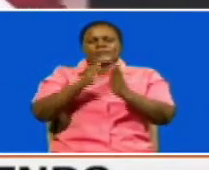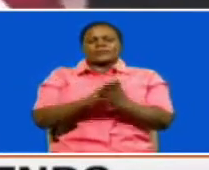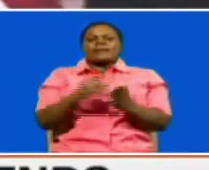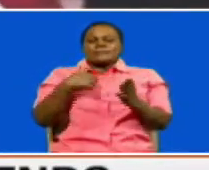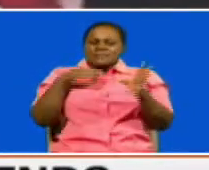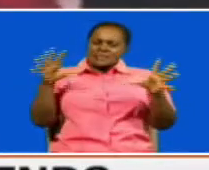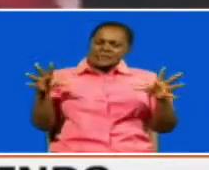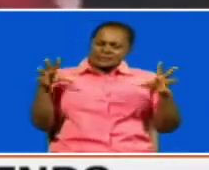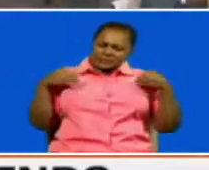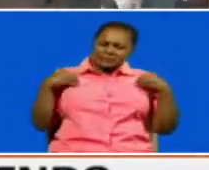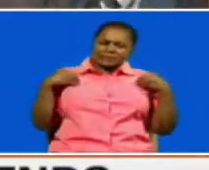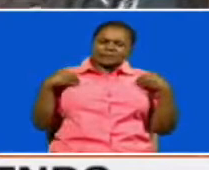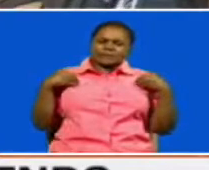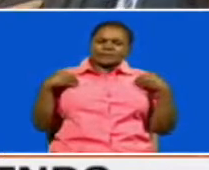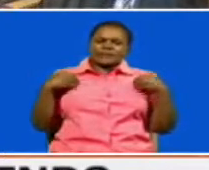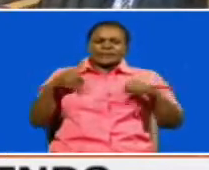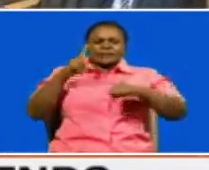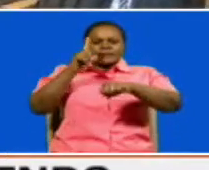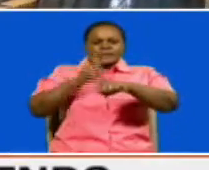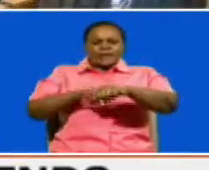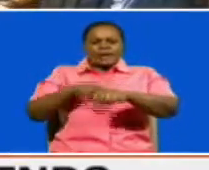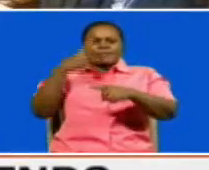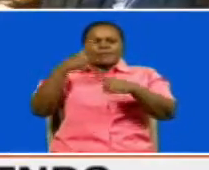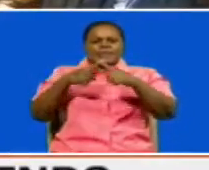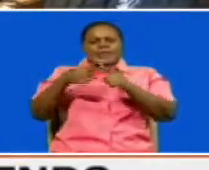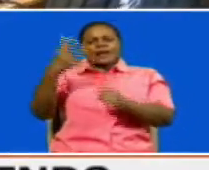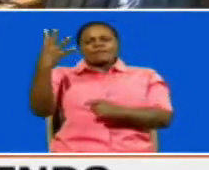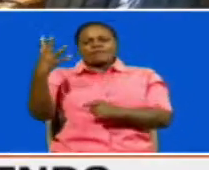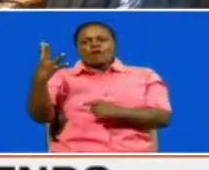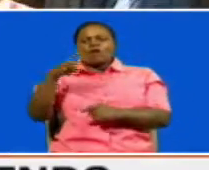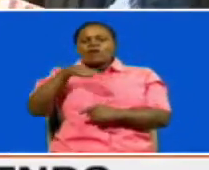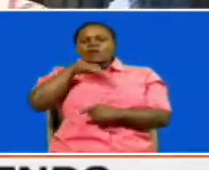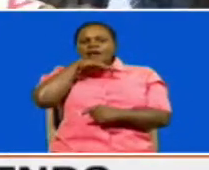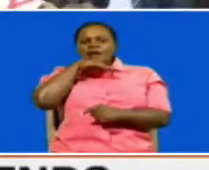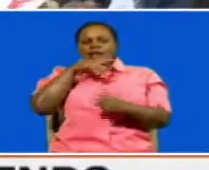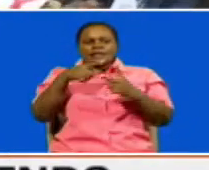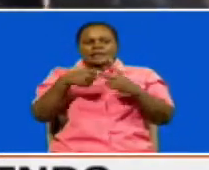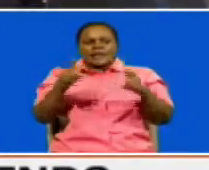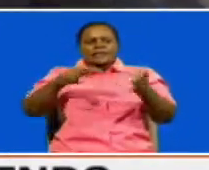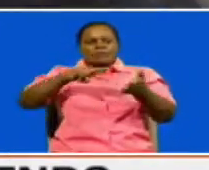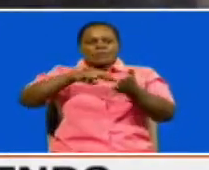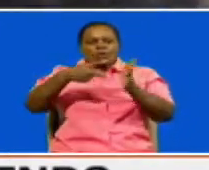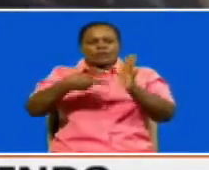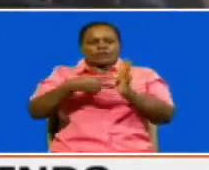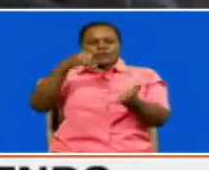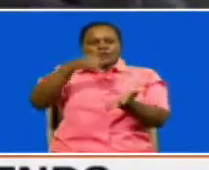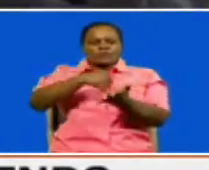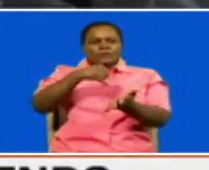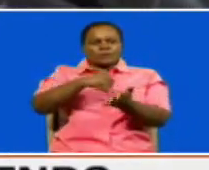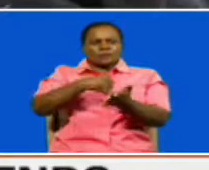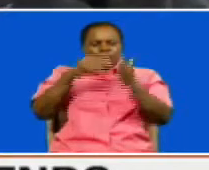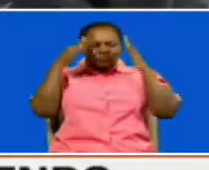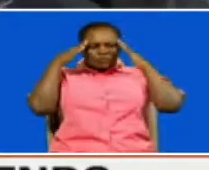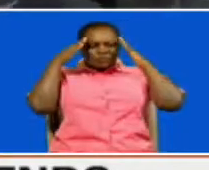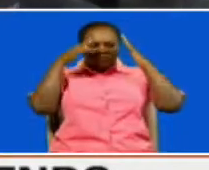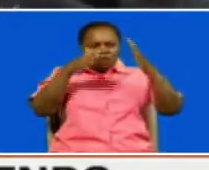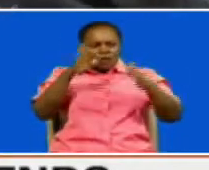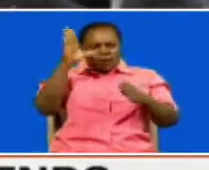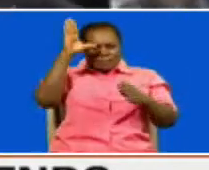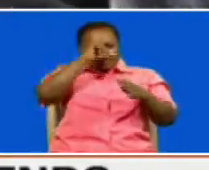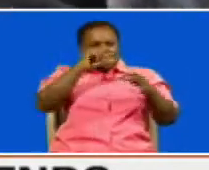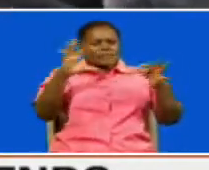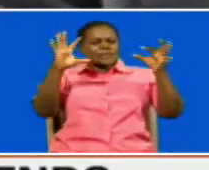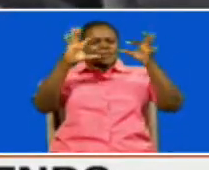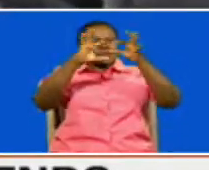mimi nimekubali. During his four-year tenure, Odinga began several projects, including paying special attention to the missing